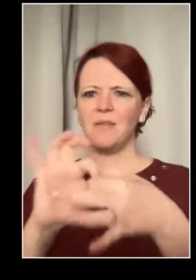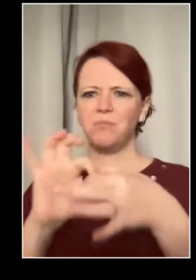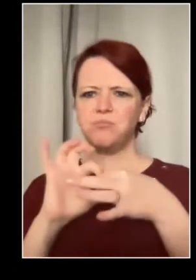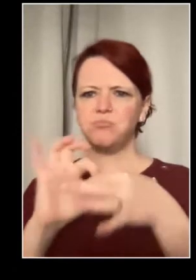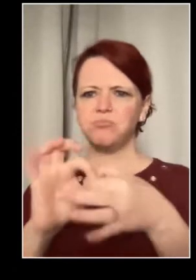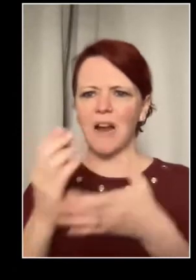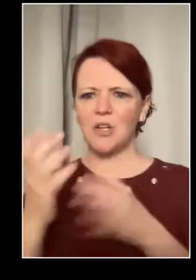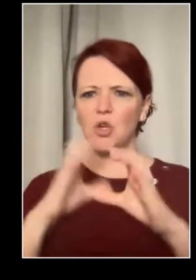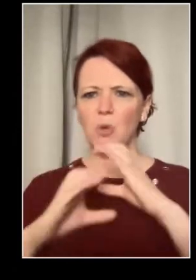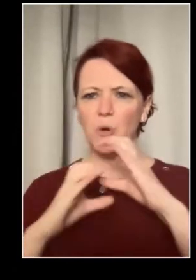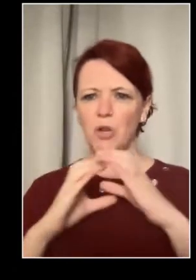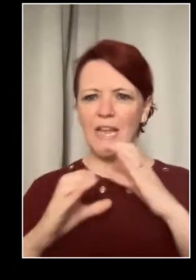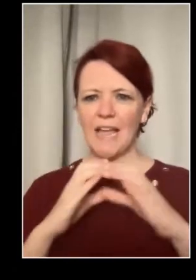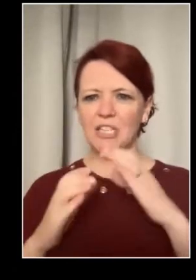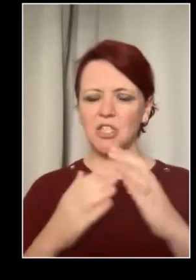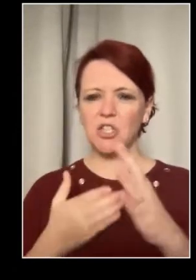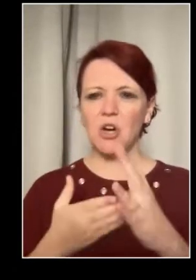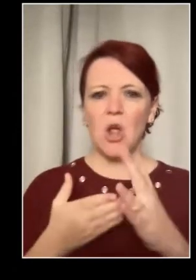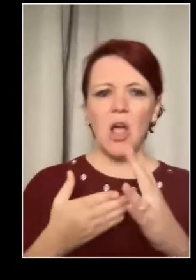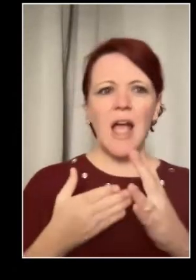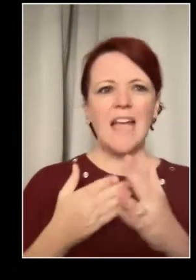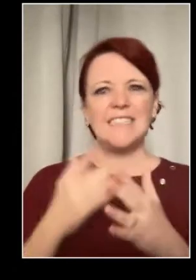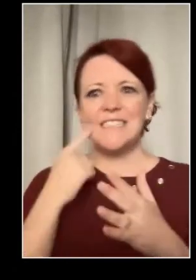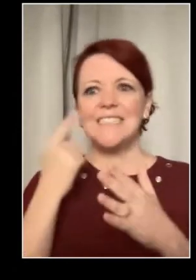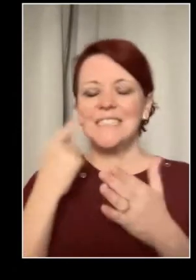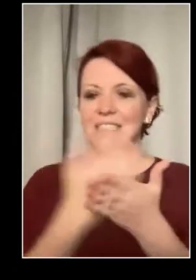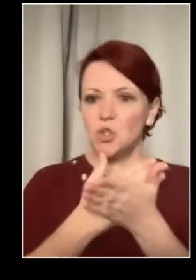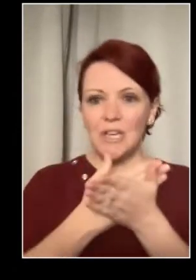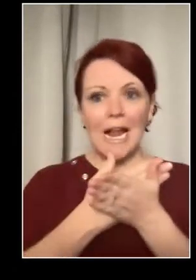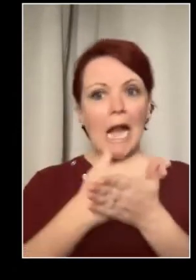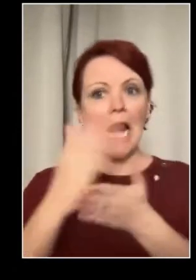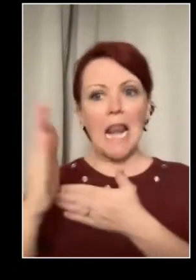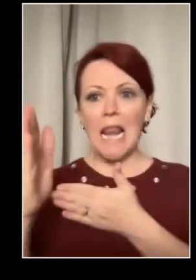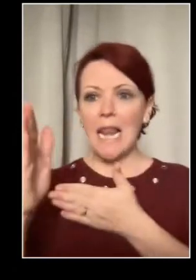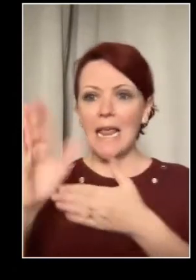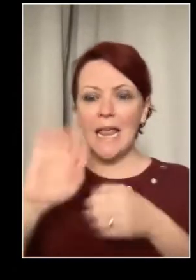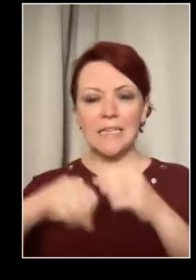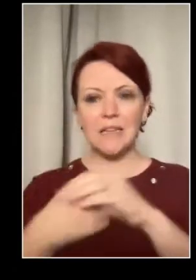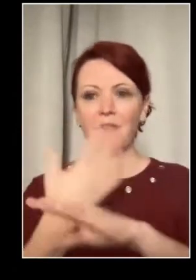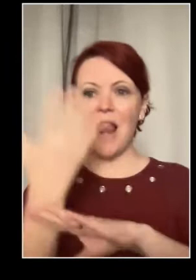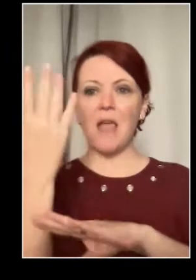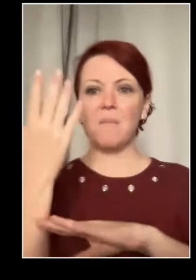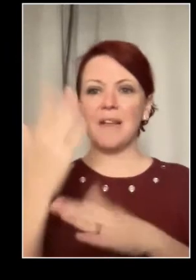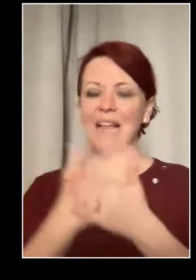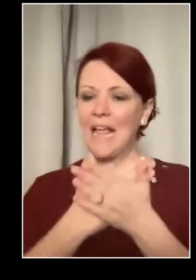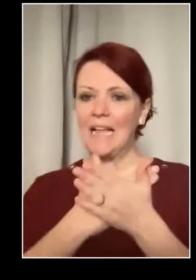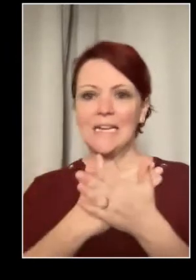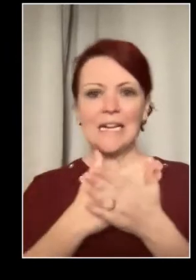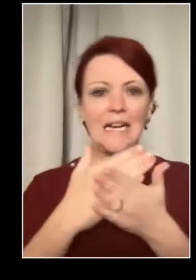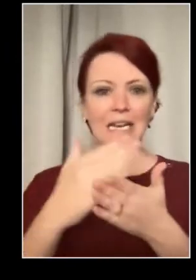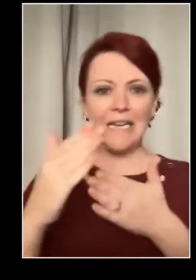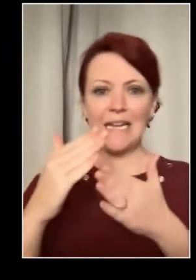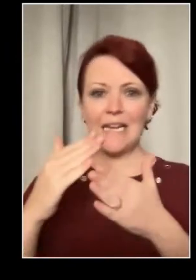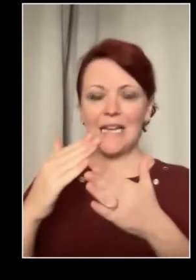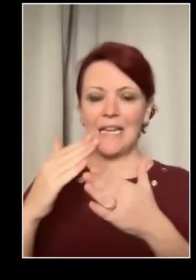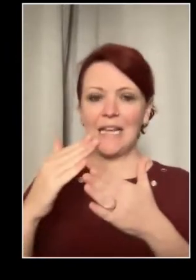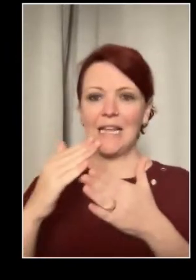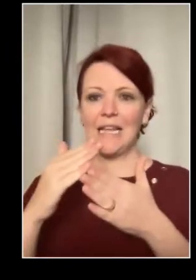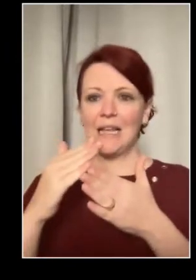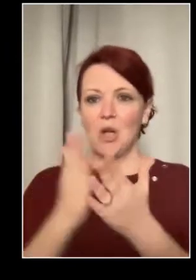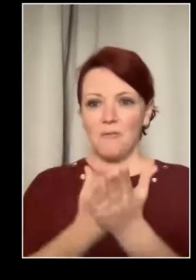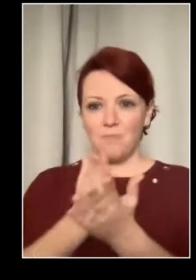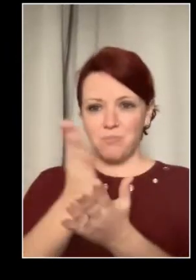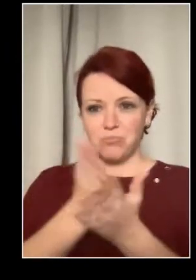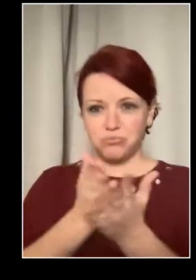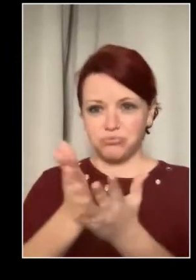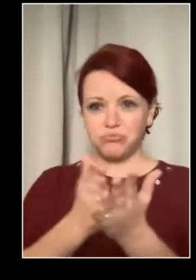They felt it was good to see the growth, clear ethos and strong track record you have. And the judges said you were very active in encouraging females